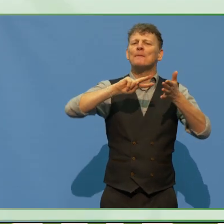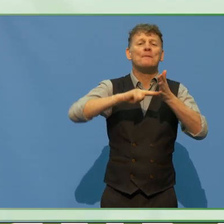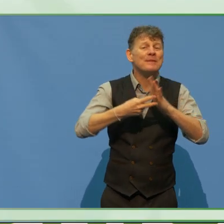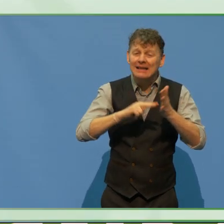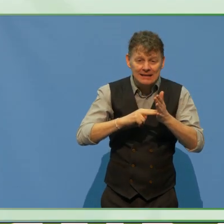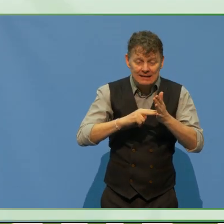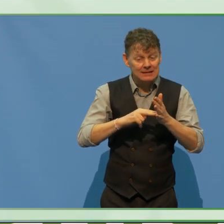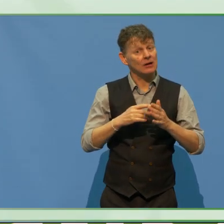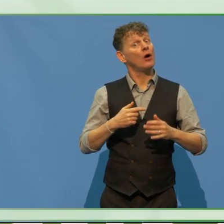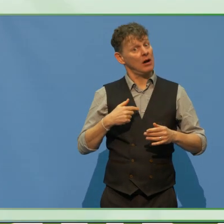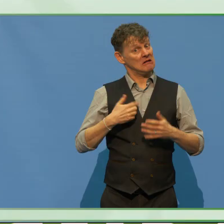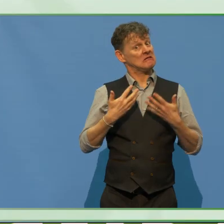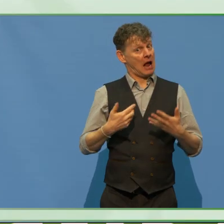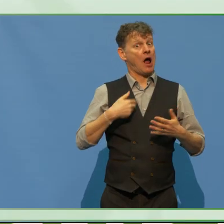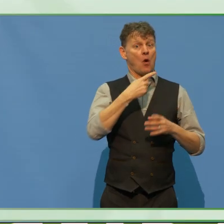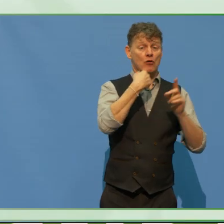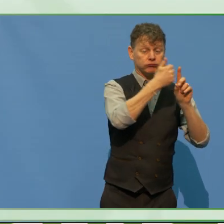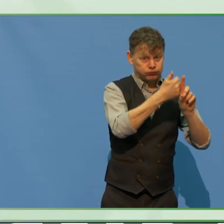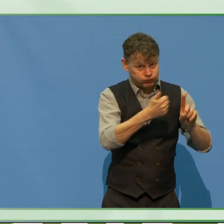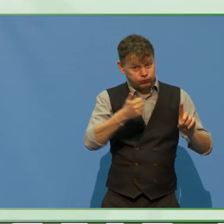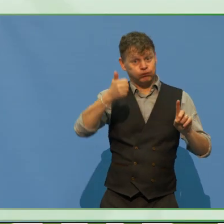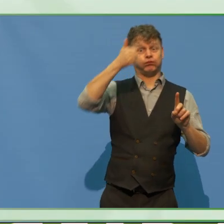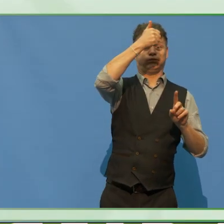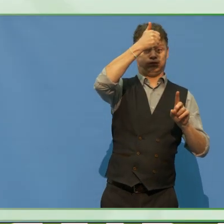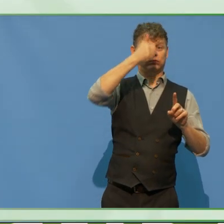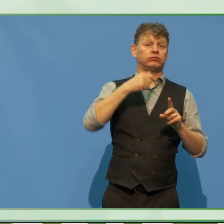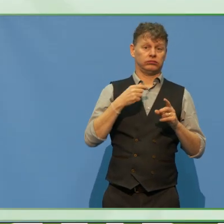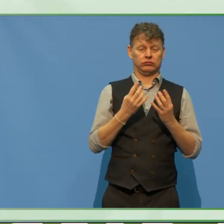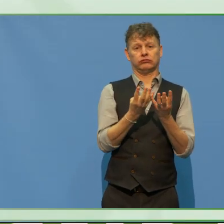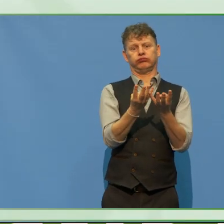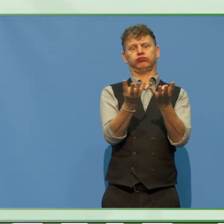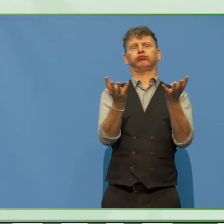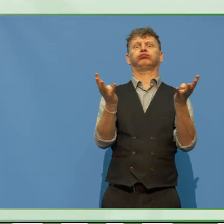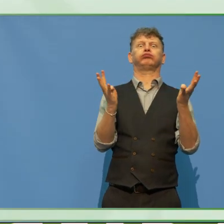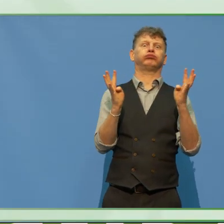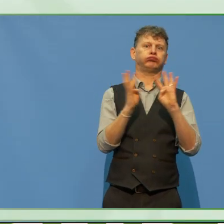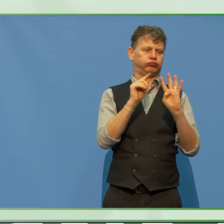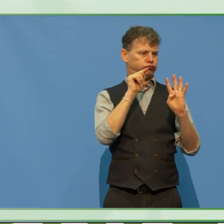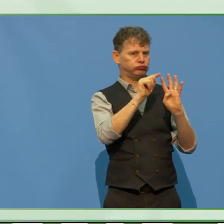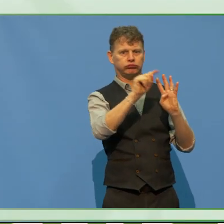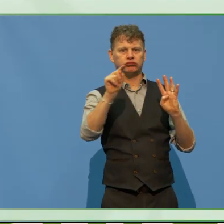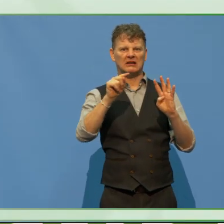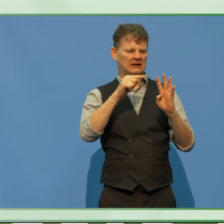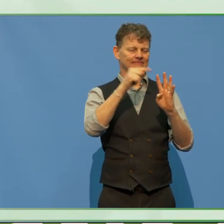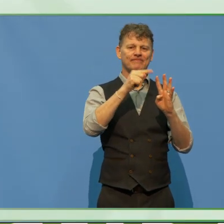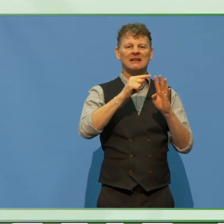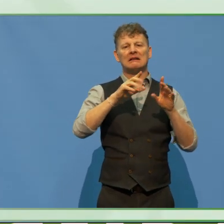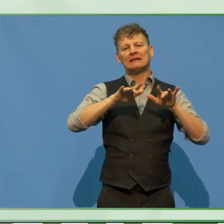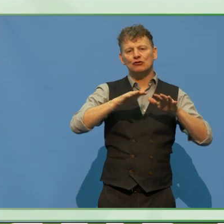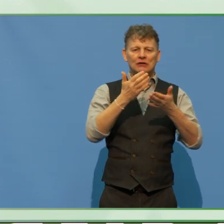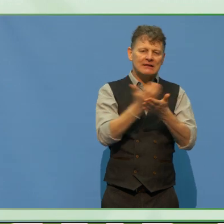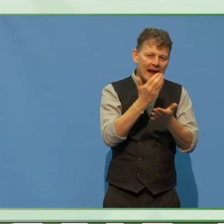real privilege of now working with a bank of incredible leaders who lead areas like digital safety,